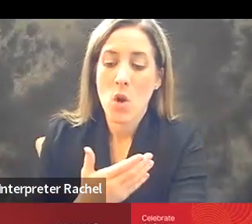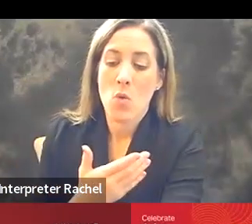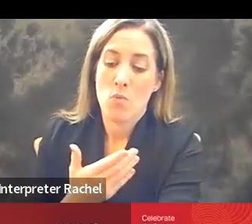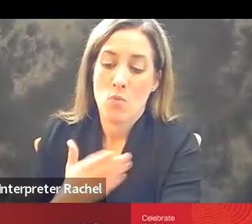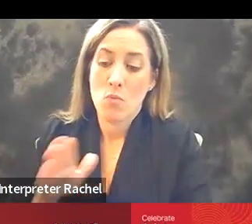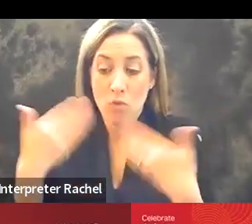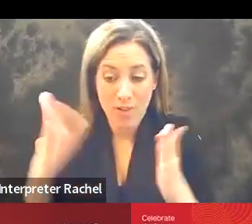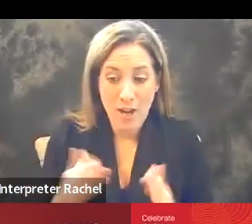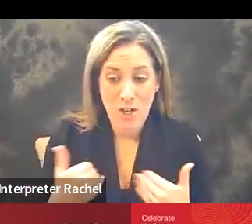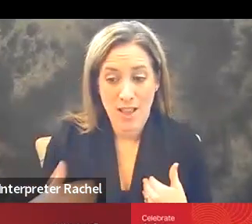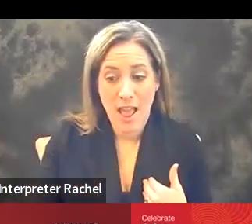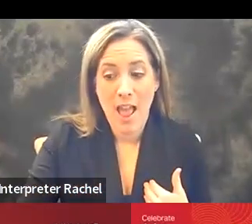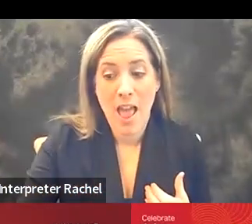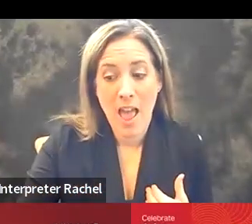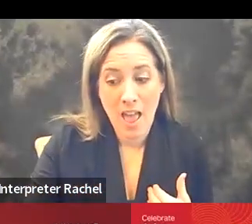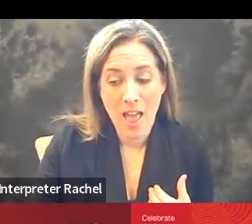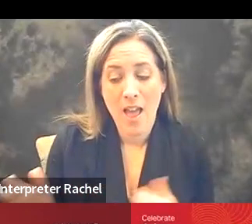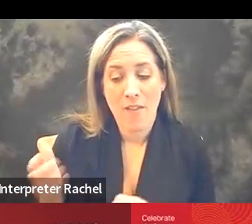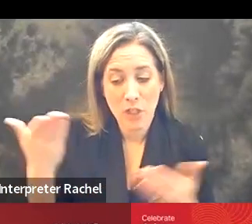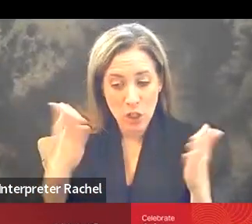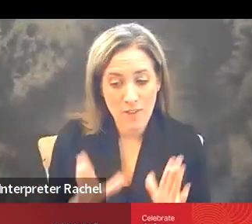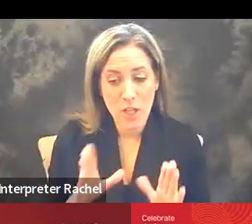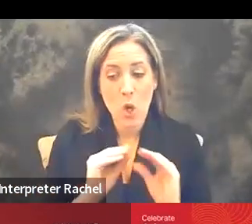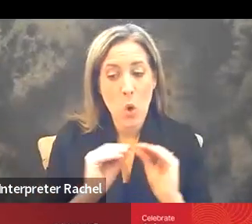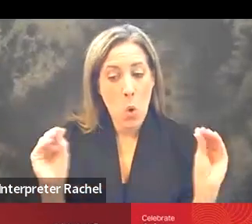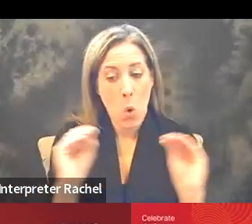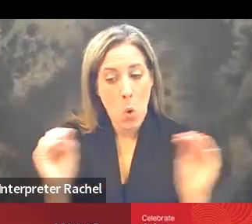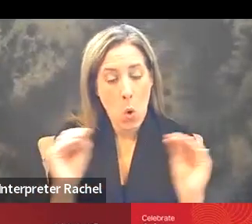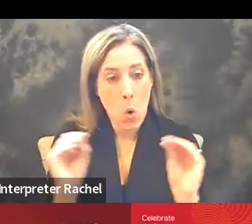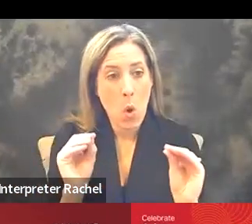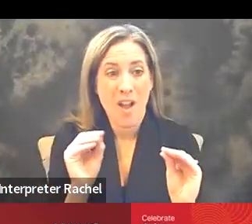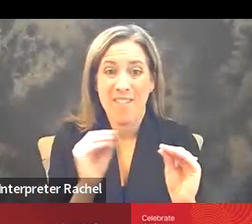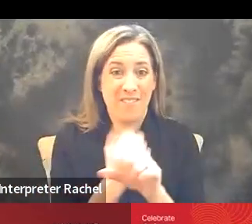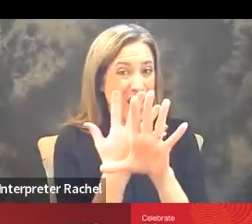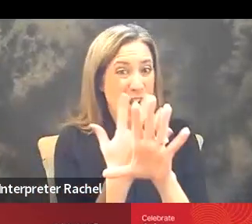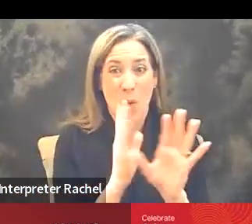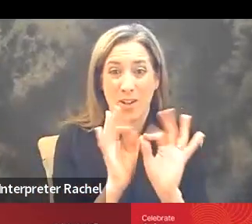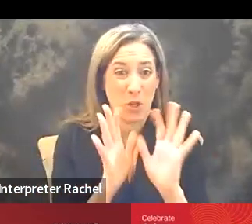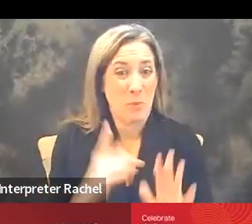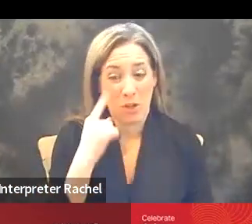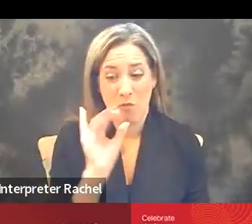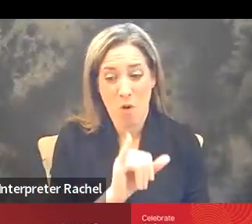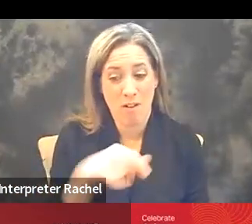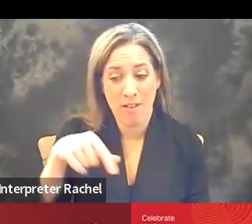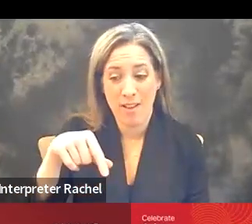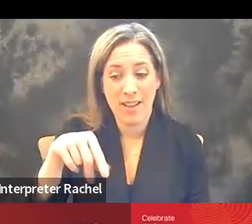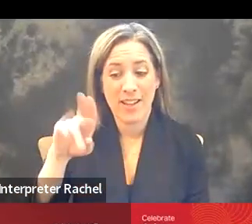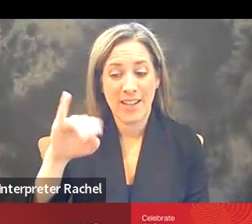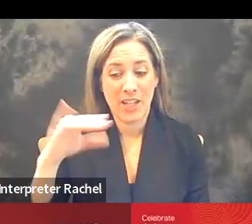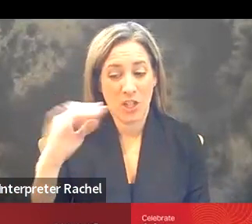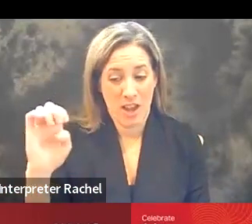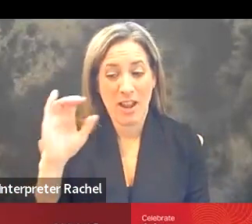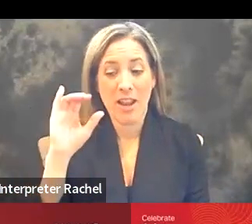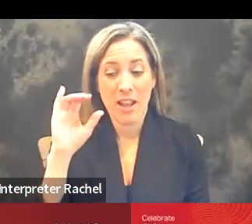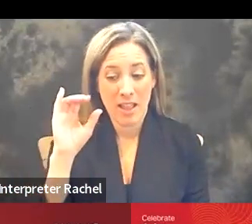services for OPI, and there's no video interpreters for Quiche. And we were not able to get those interpreters right on